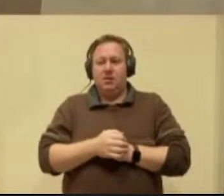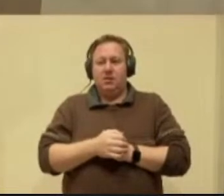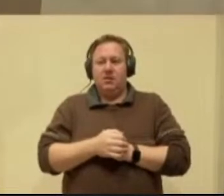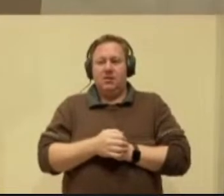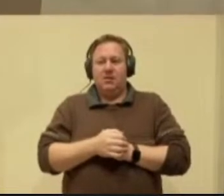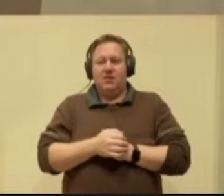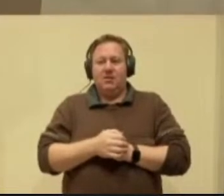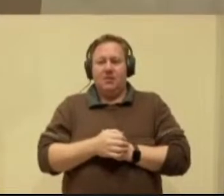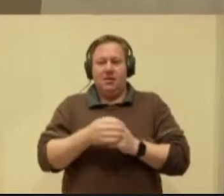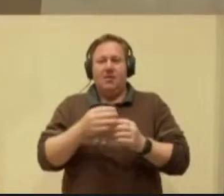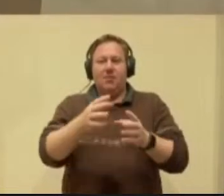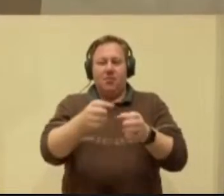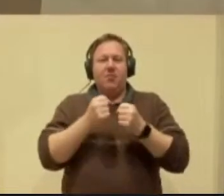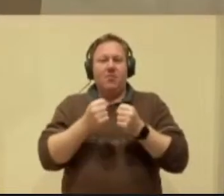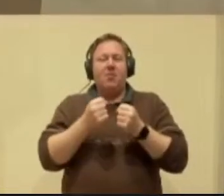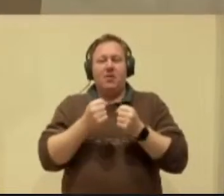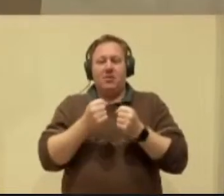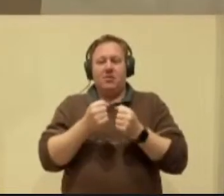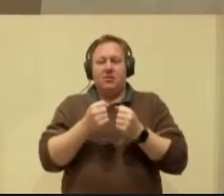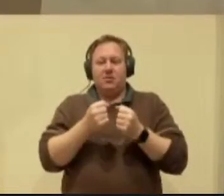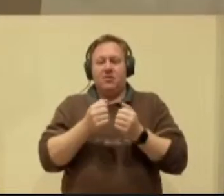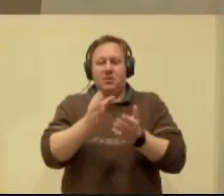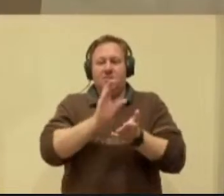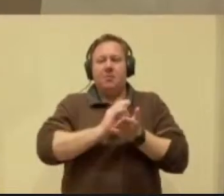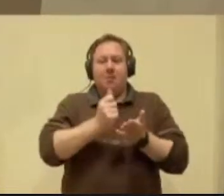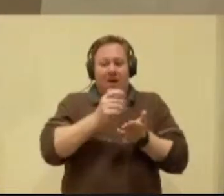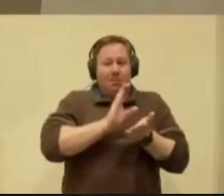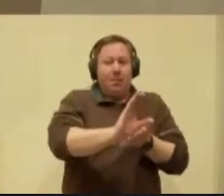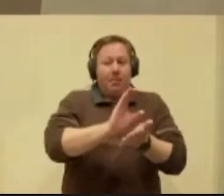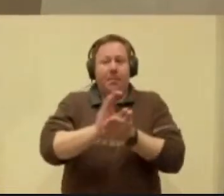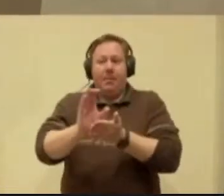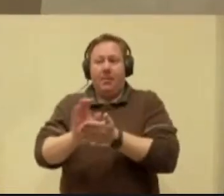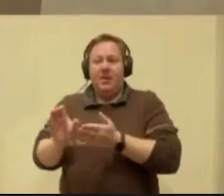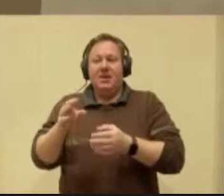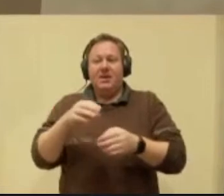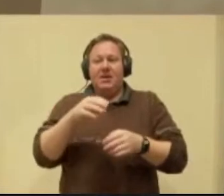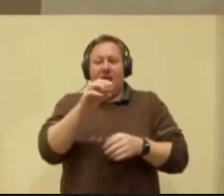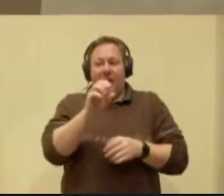refunded the initiative smm